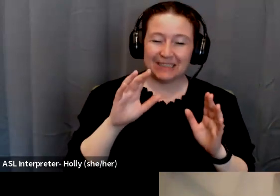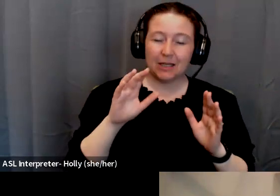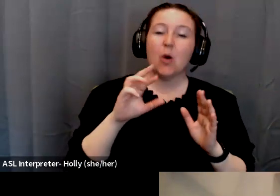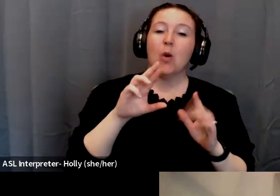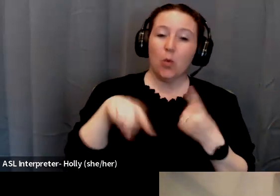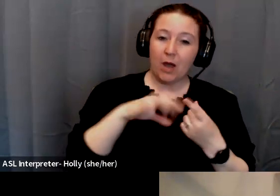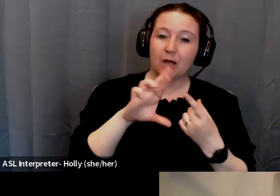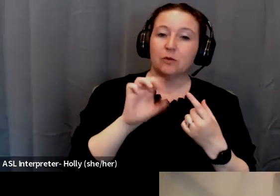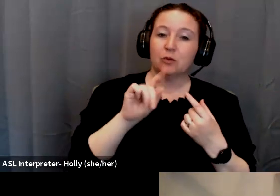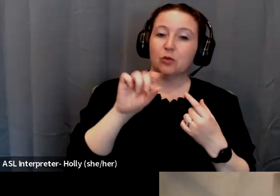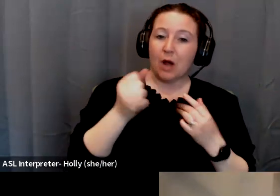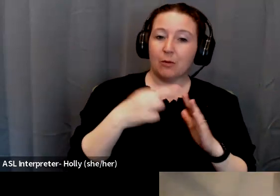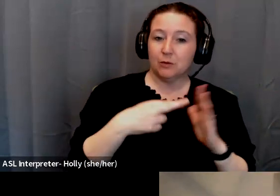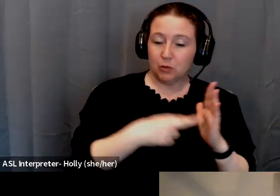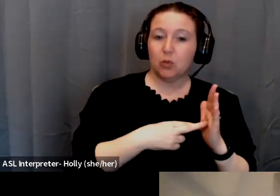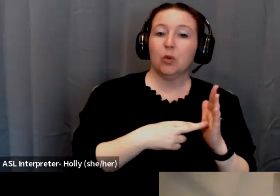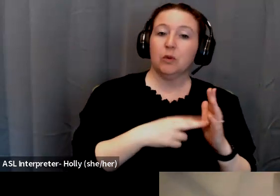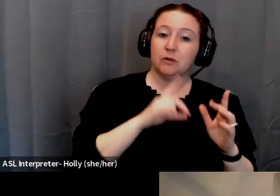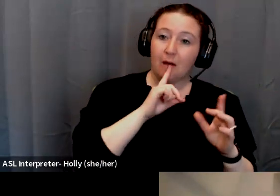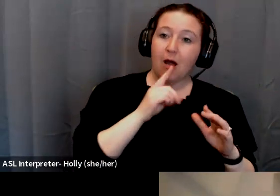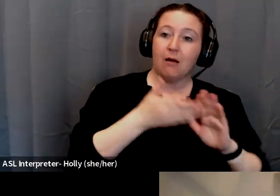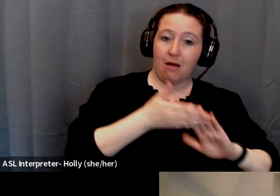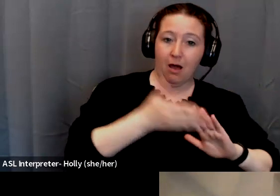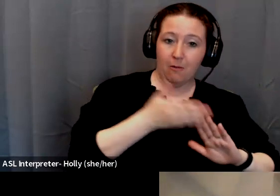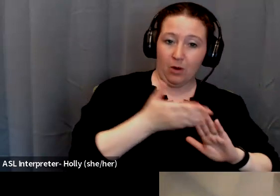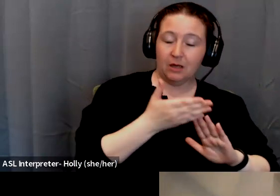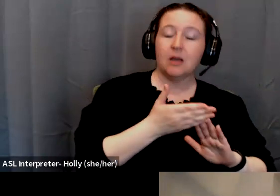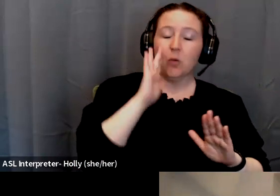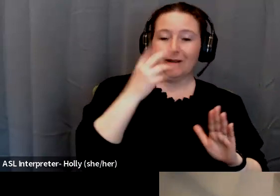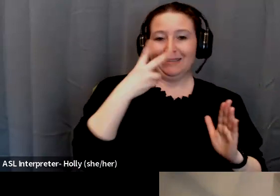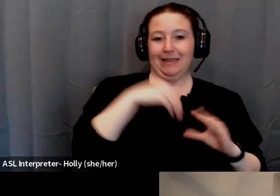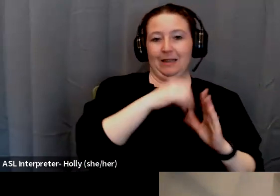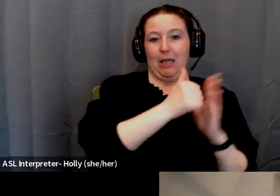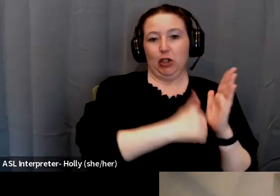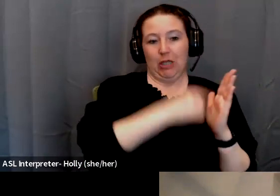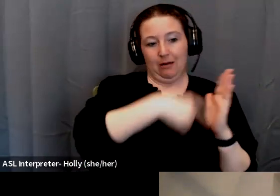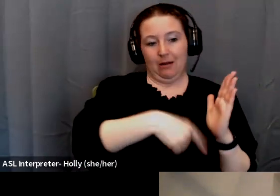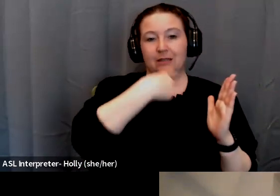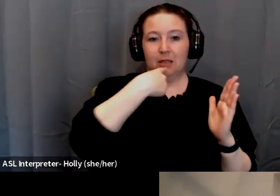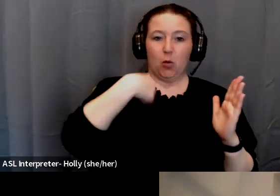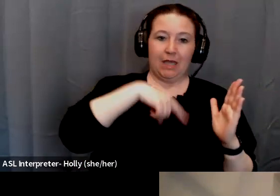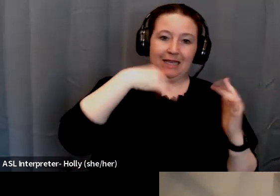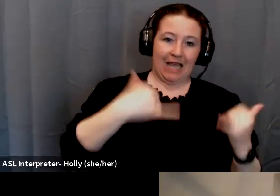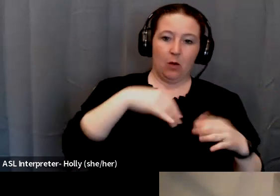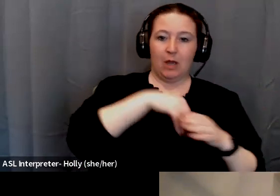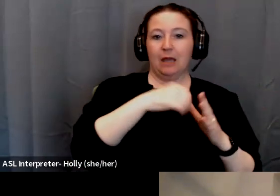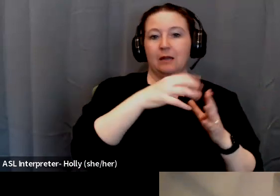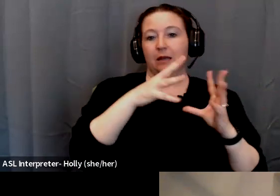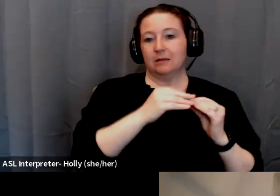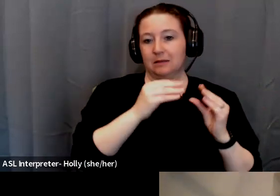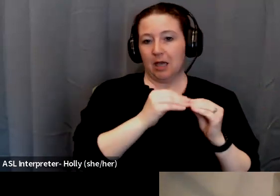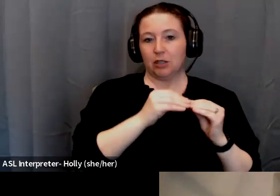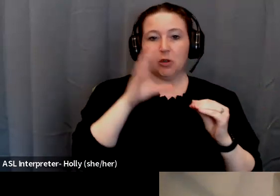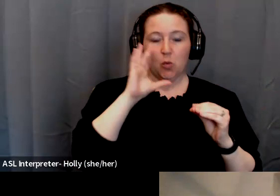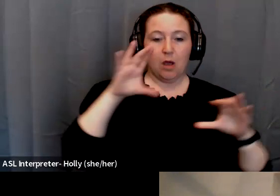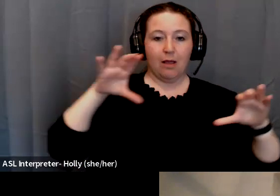effect, you'll be able to tell that from the agenda that tells us we are now in a session where we are going to take action on